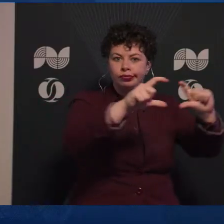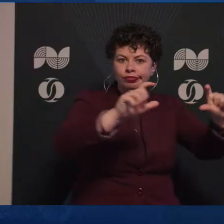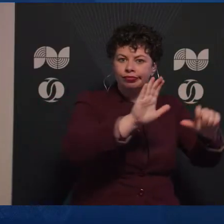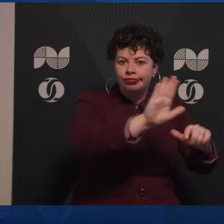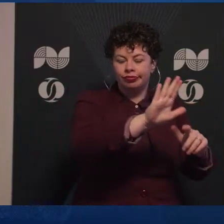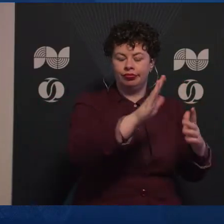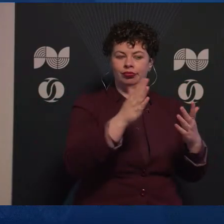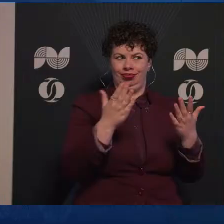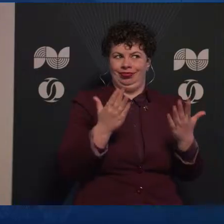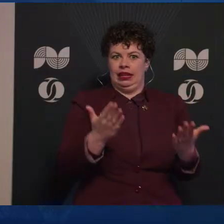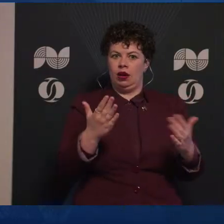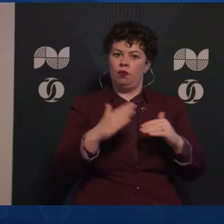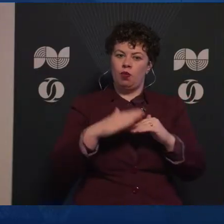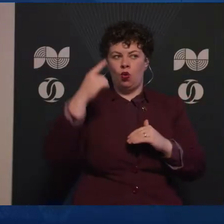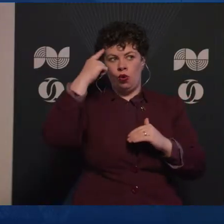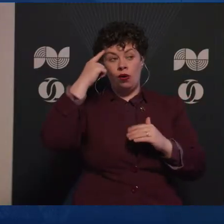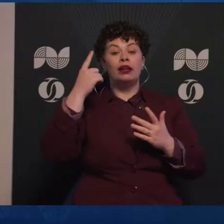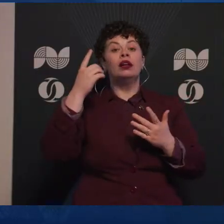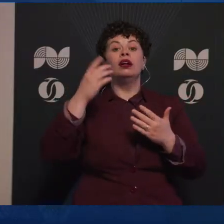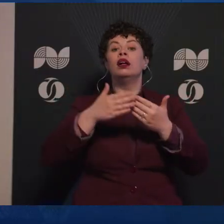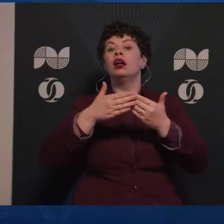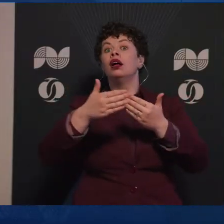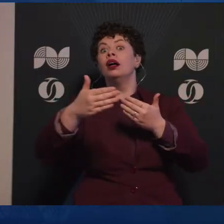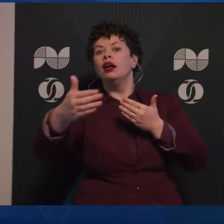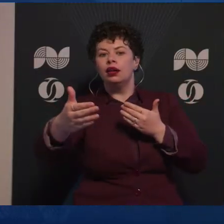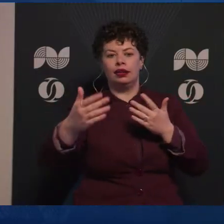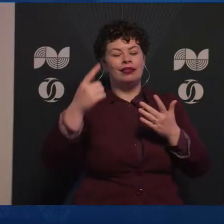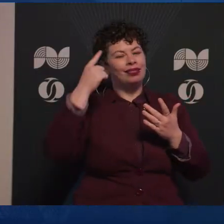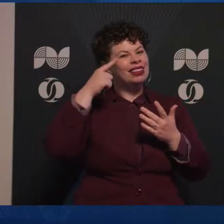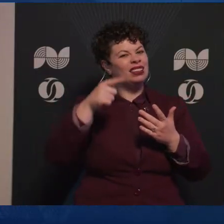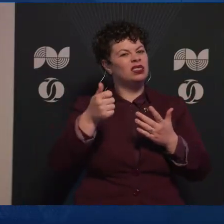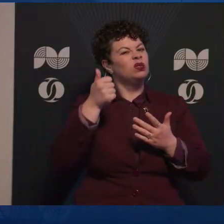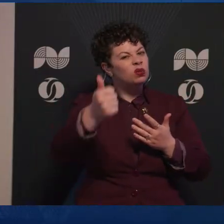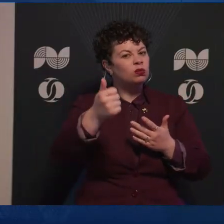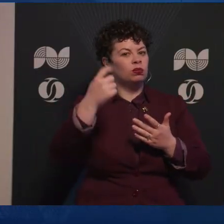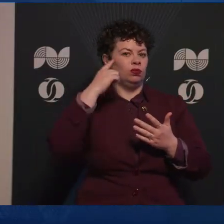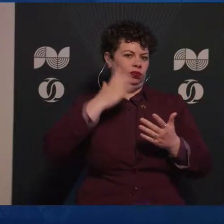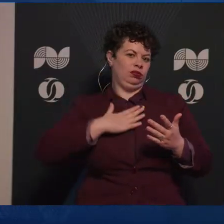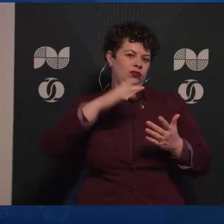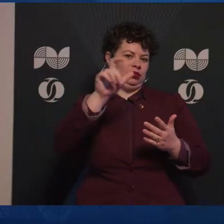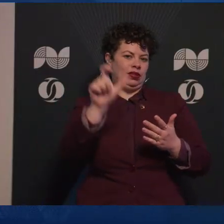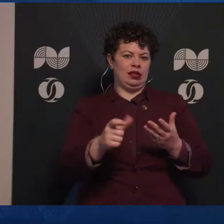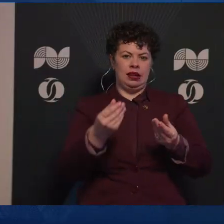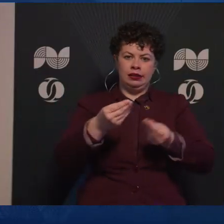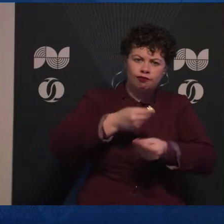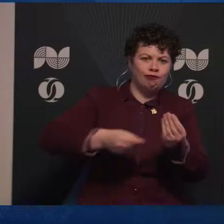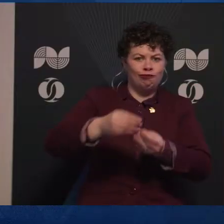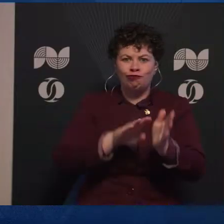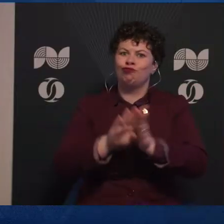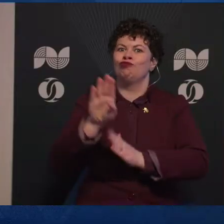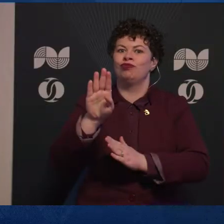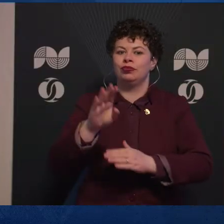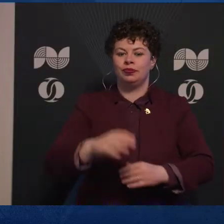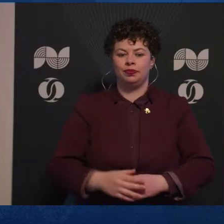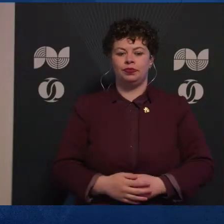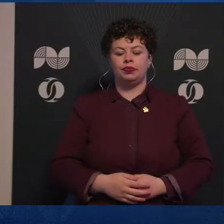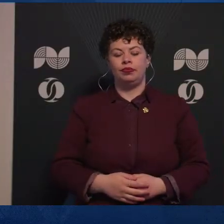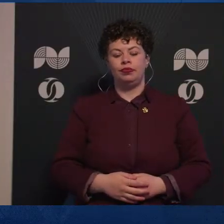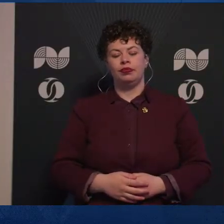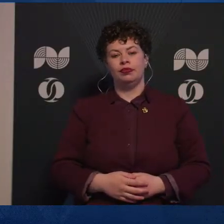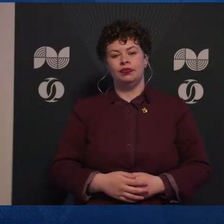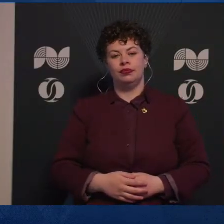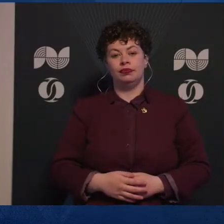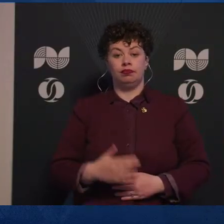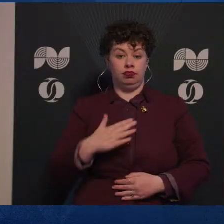view, and this is, I think, can be very good for the Italian industry. Our group are present not just in Italy, in some